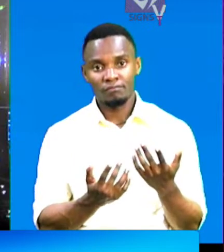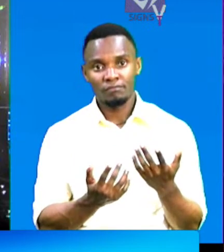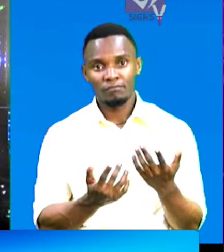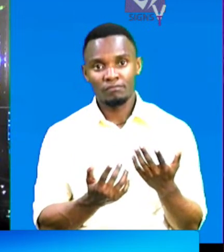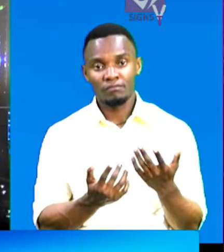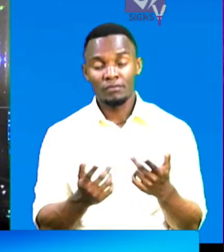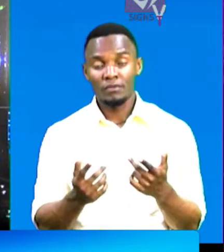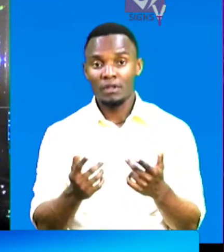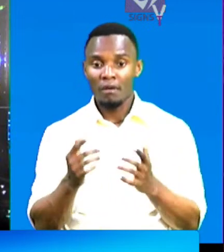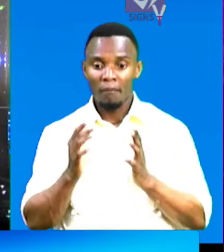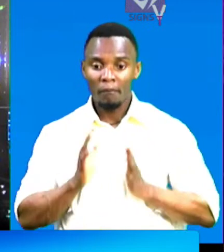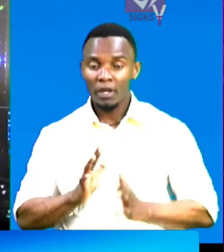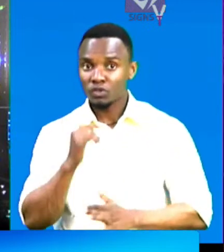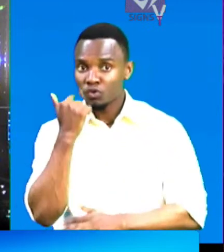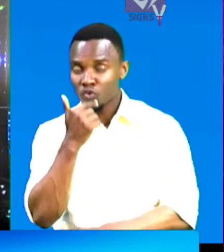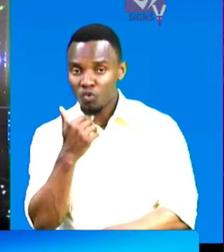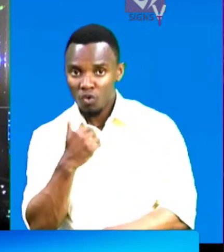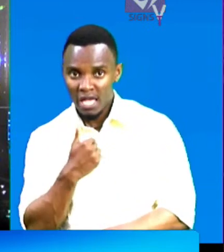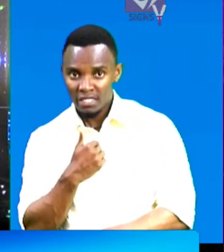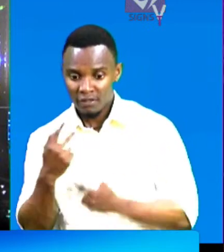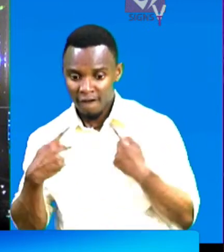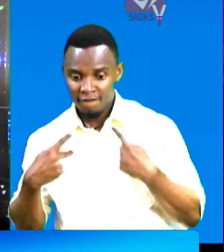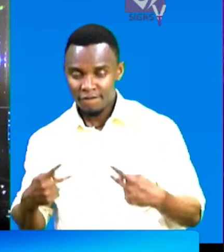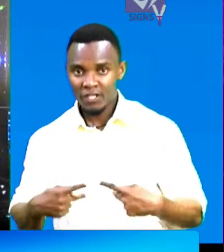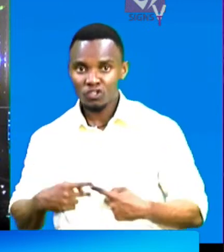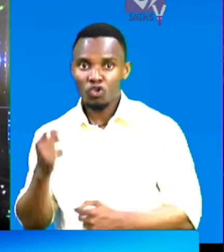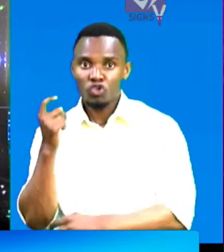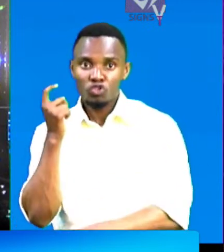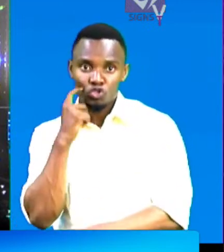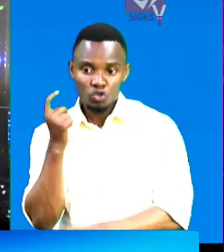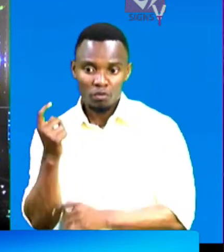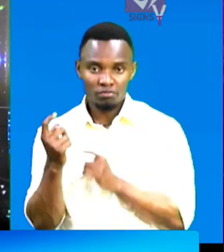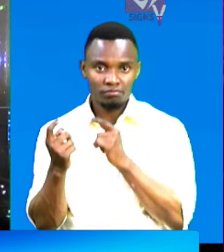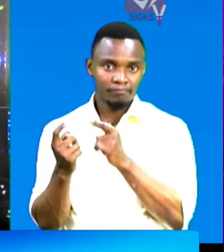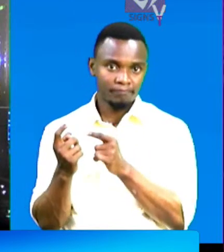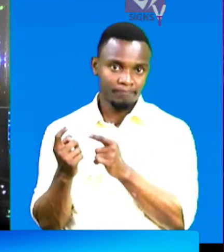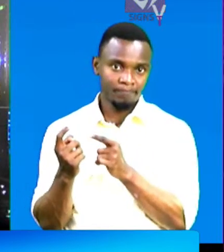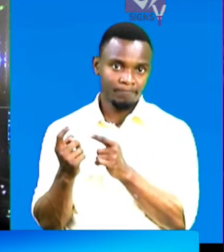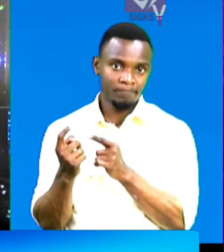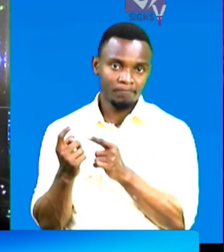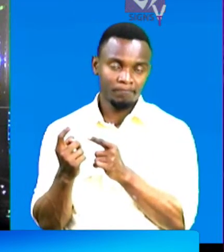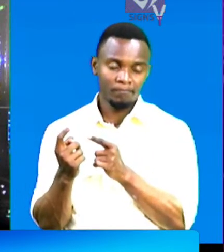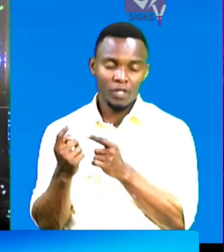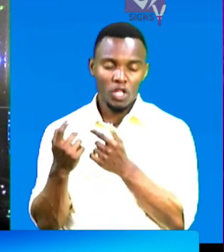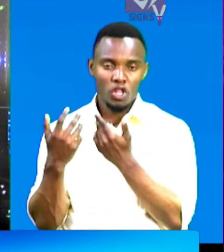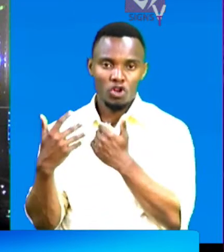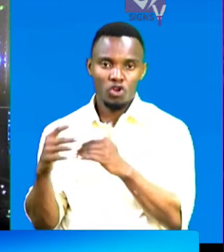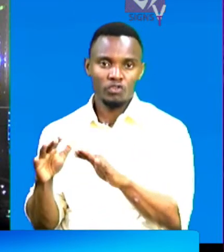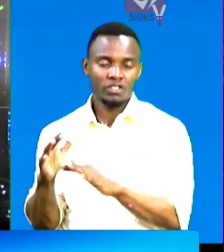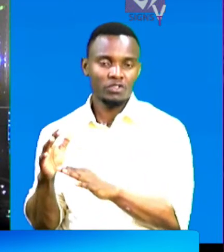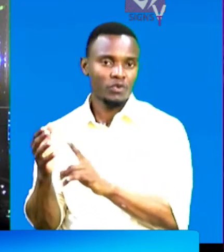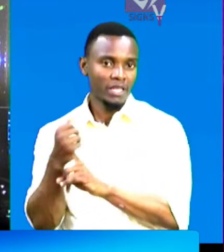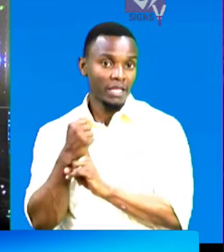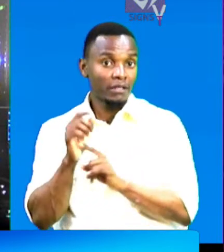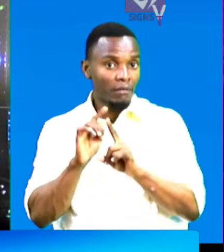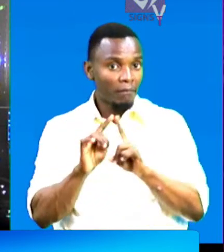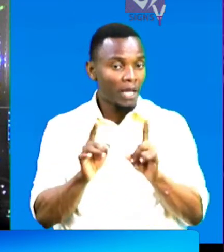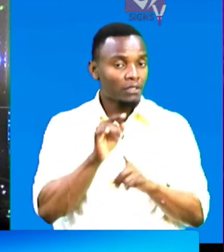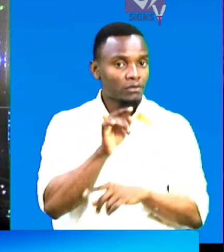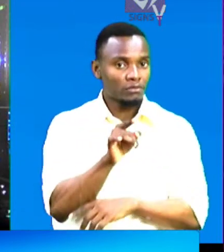the one who has a physical shop will incur losses, but you,